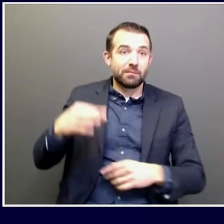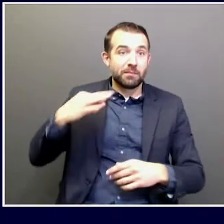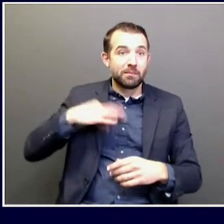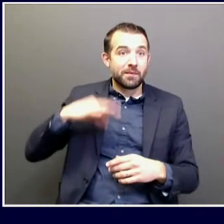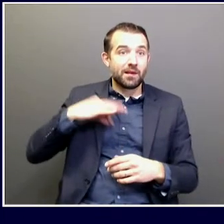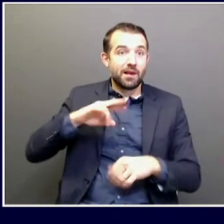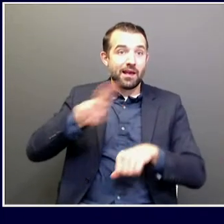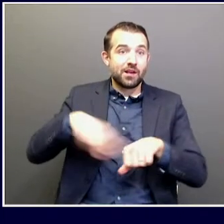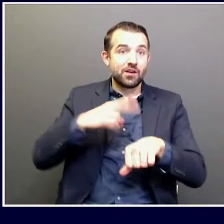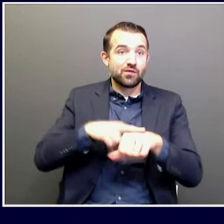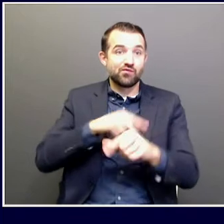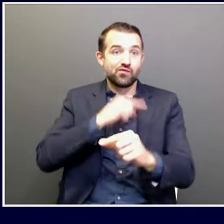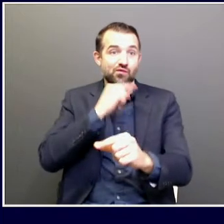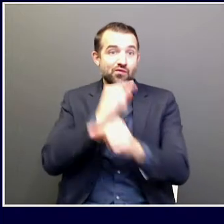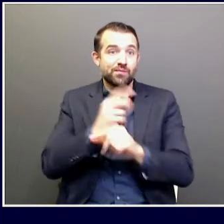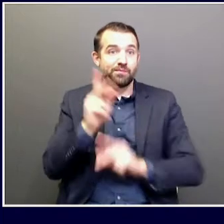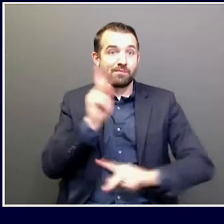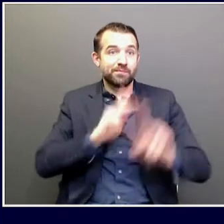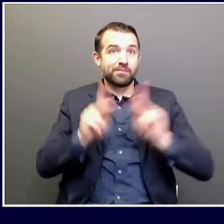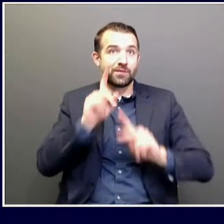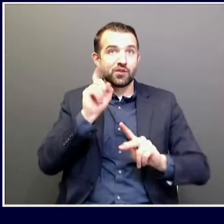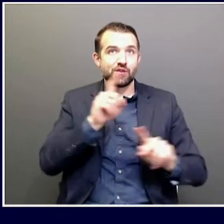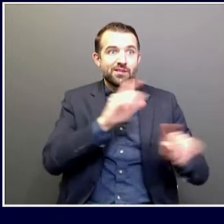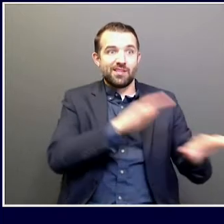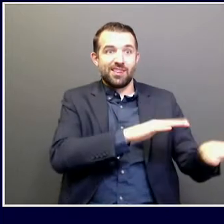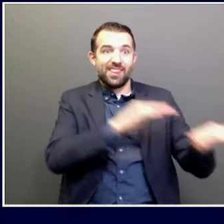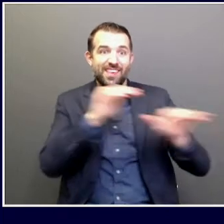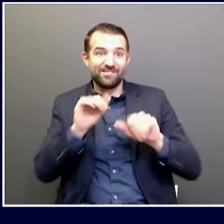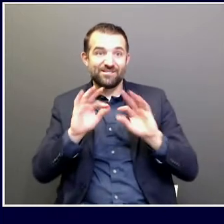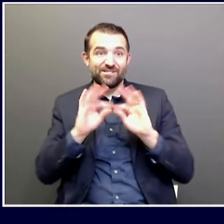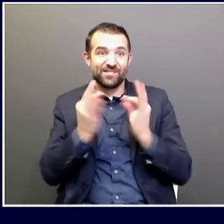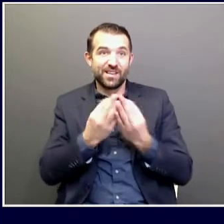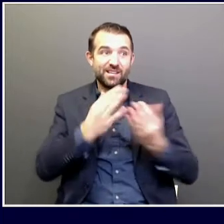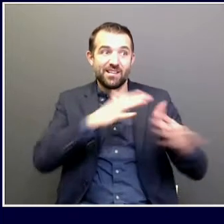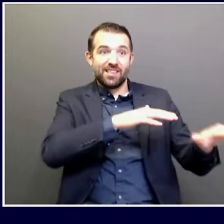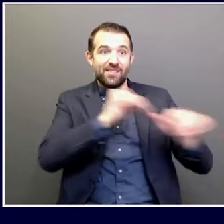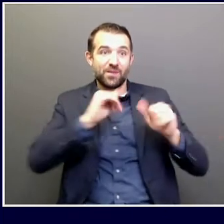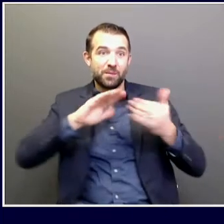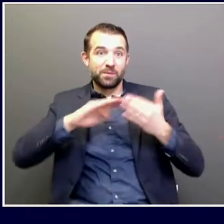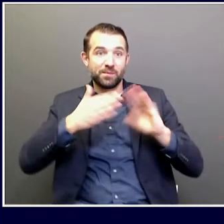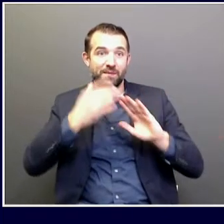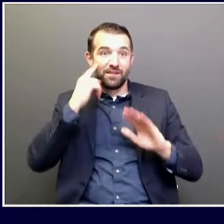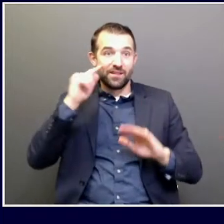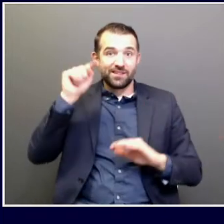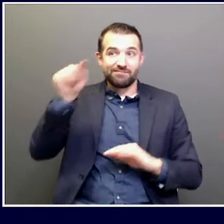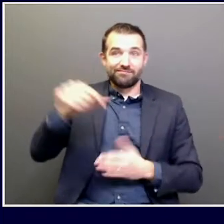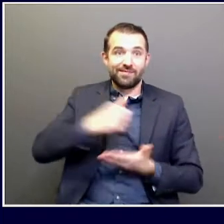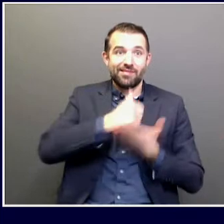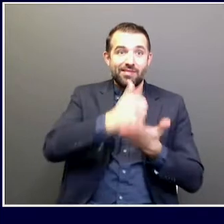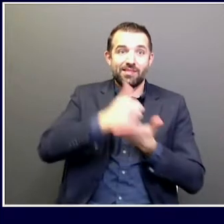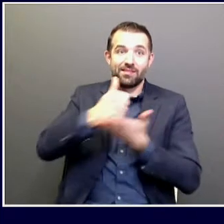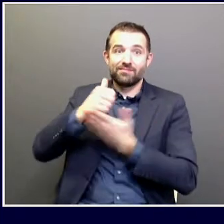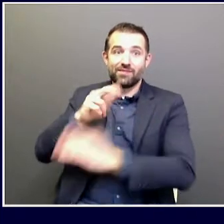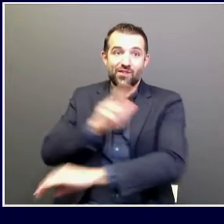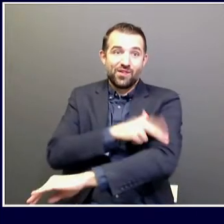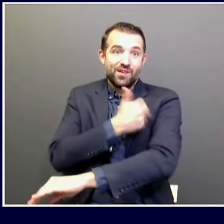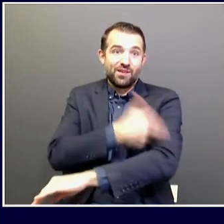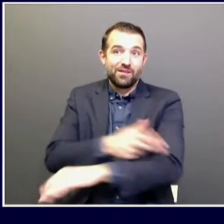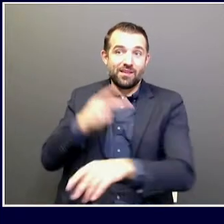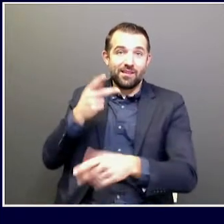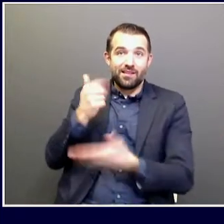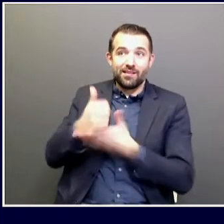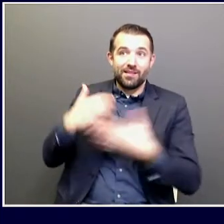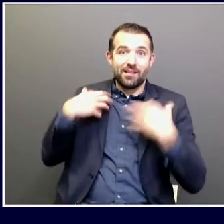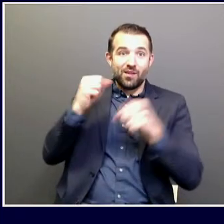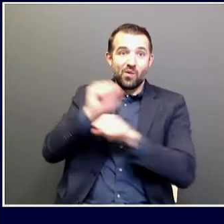their communities to join our heroic healthcare workers in stepping up to meet the challenge of COVID-19.